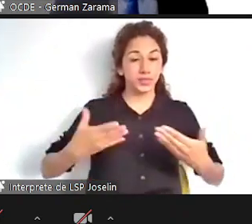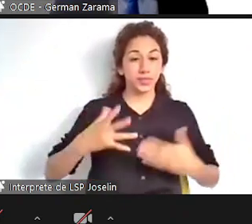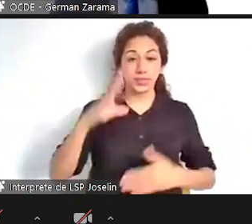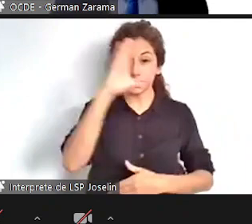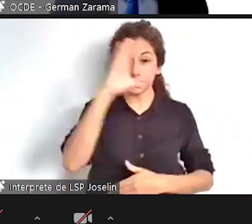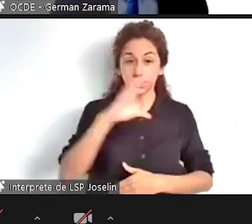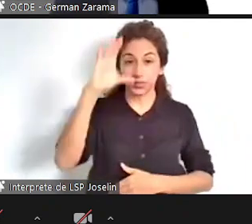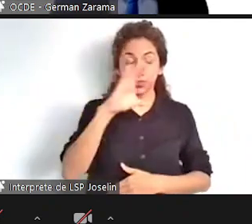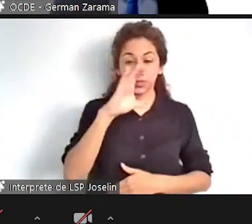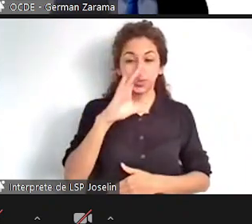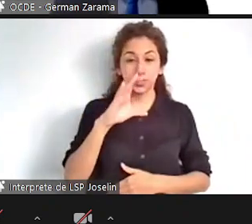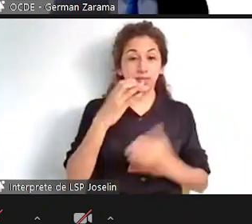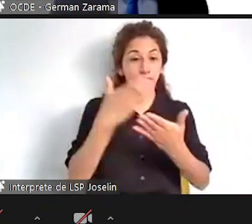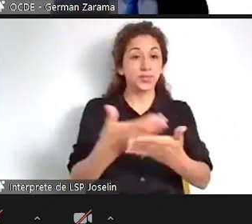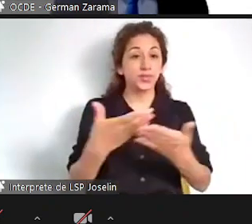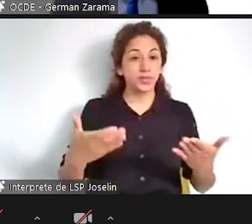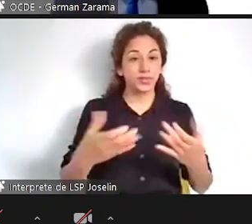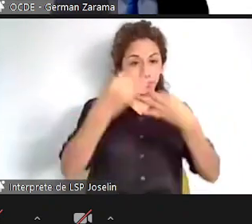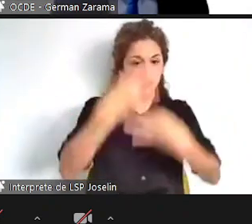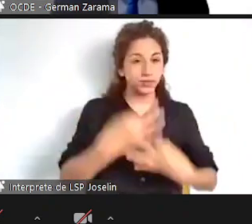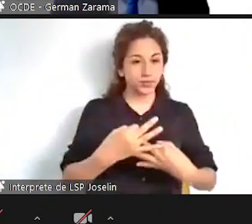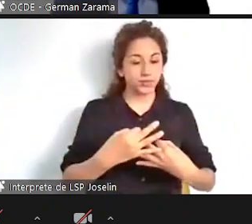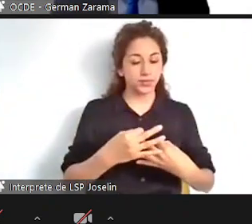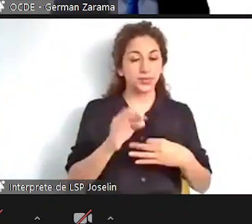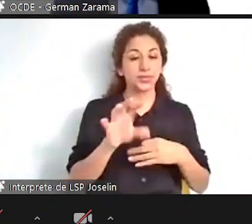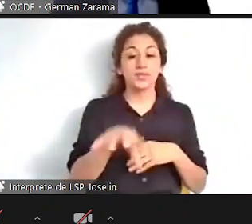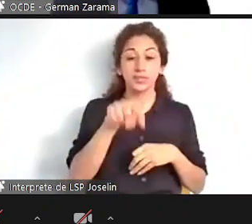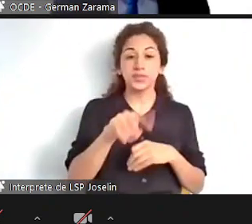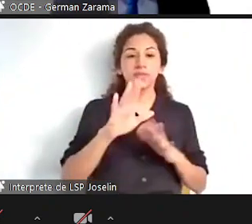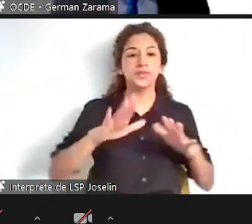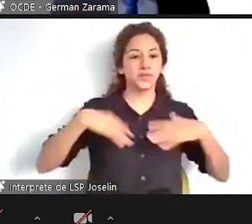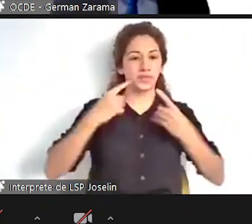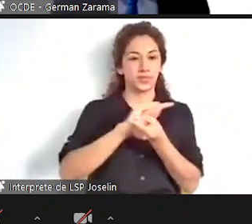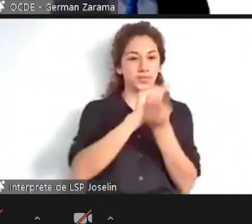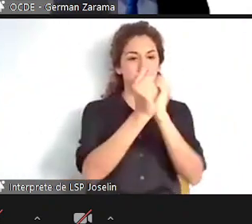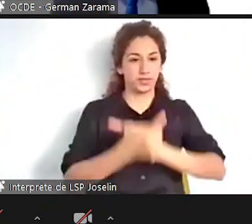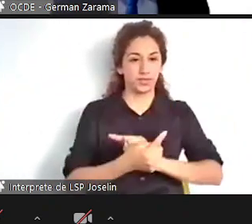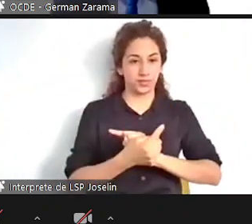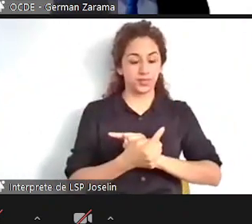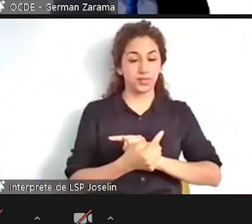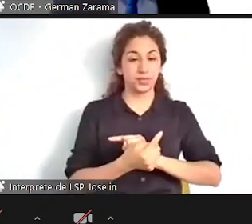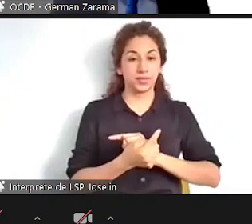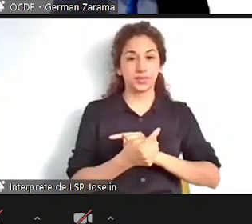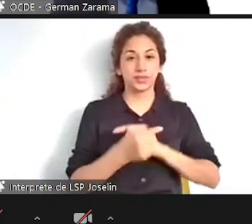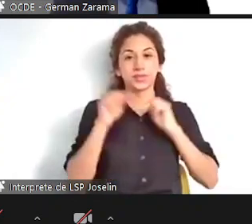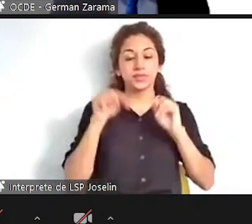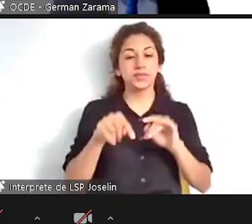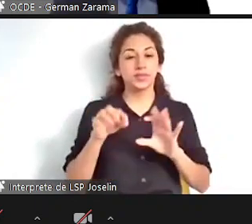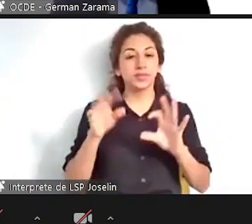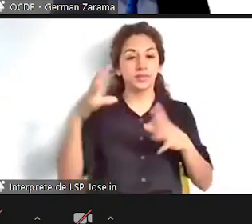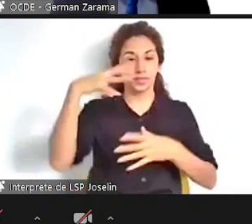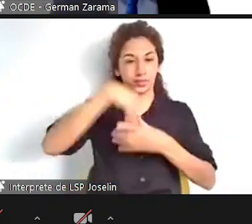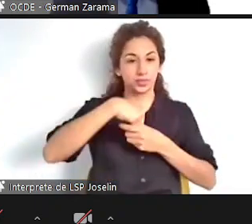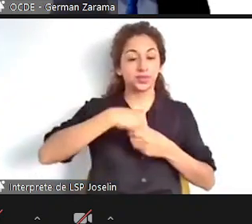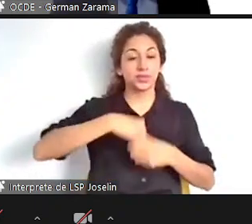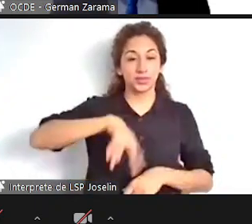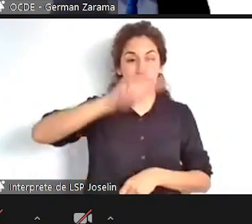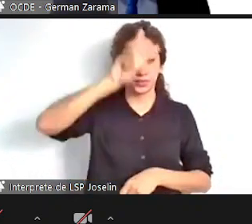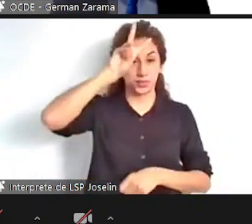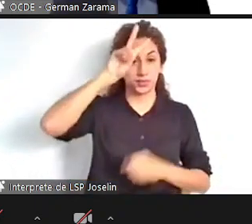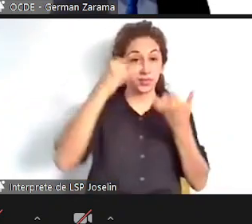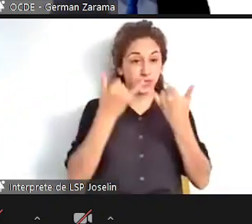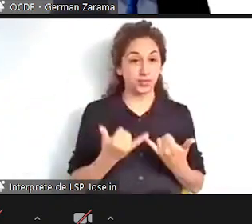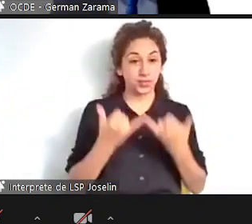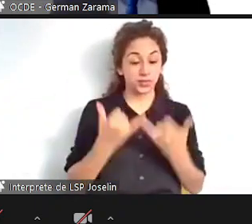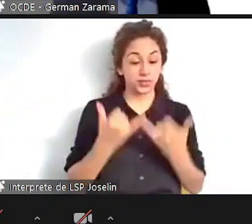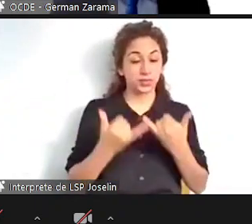will be able to have concrete uh outcomes and results and we can revert to this structural issue that we